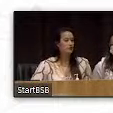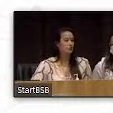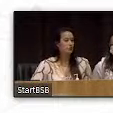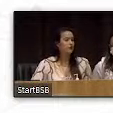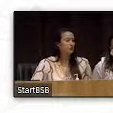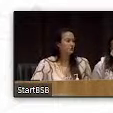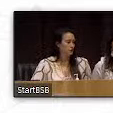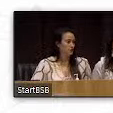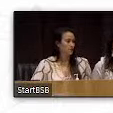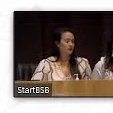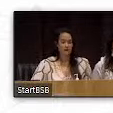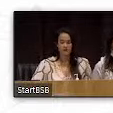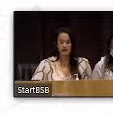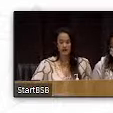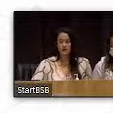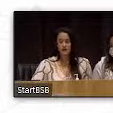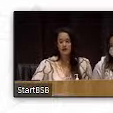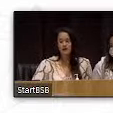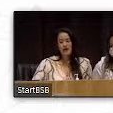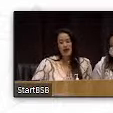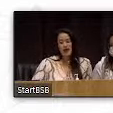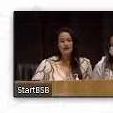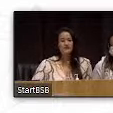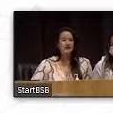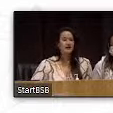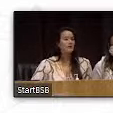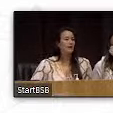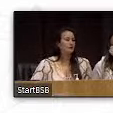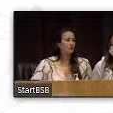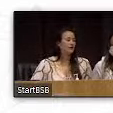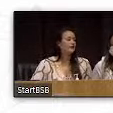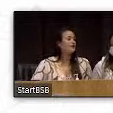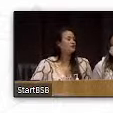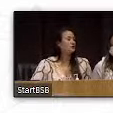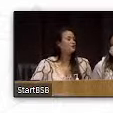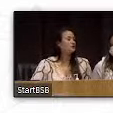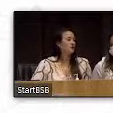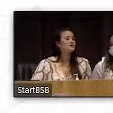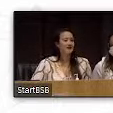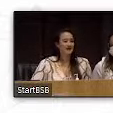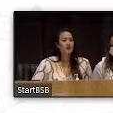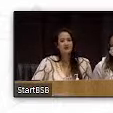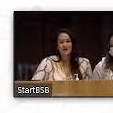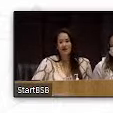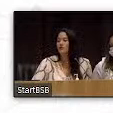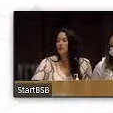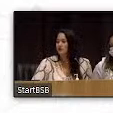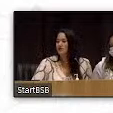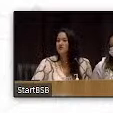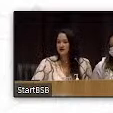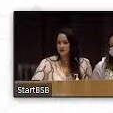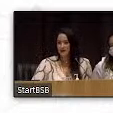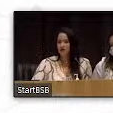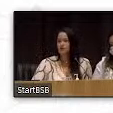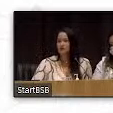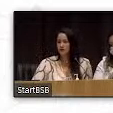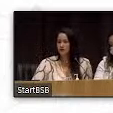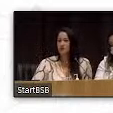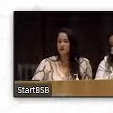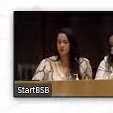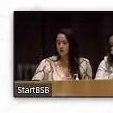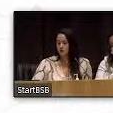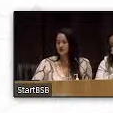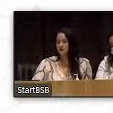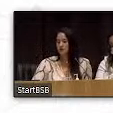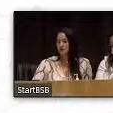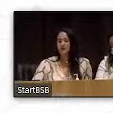the week 27, 28 in June and July. And now we see a particularity because